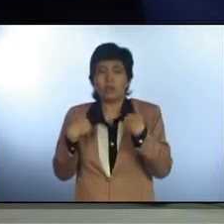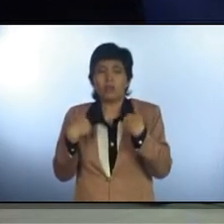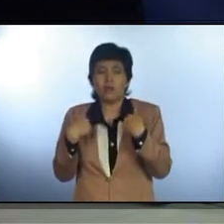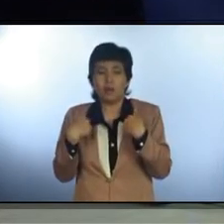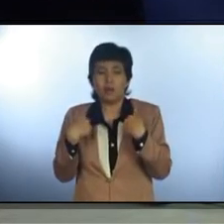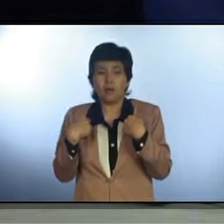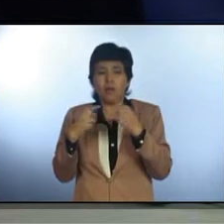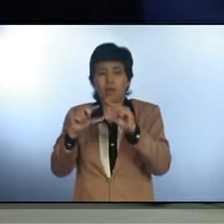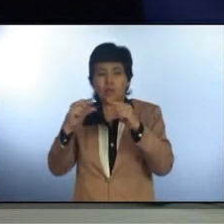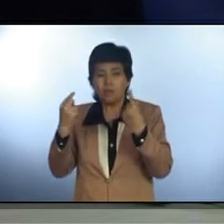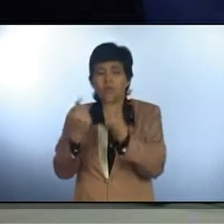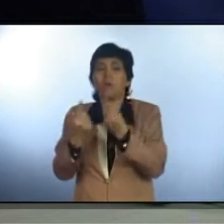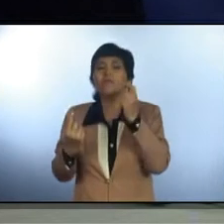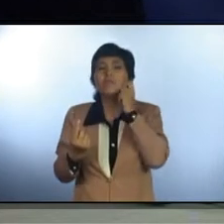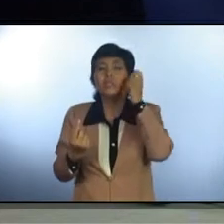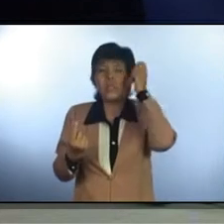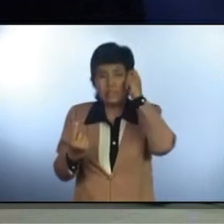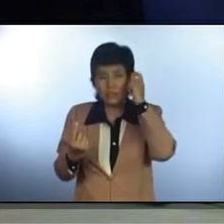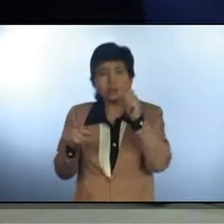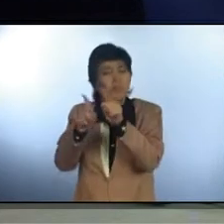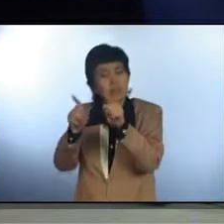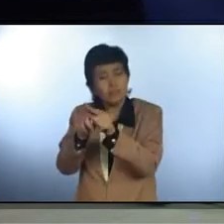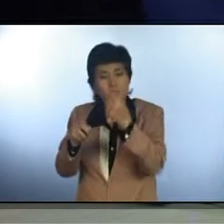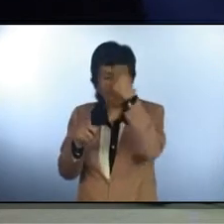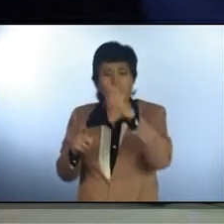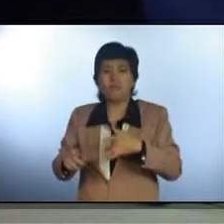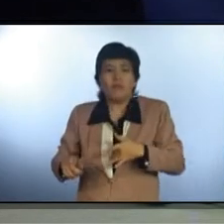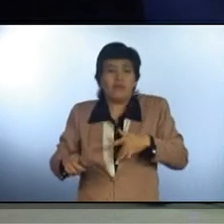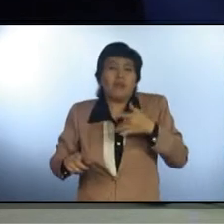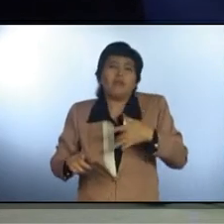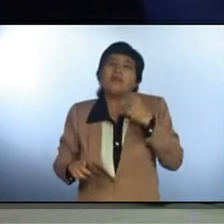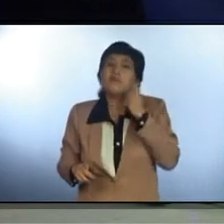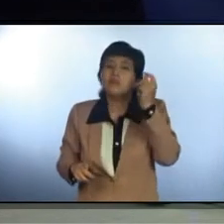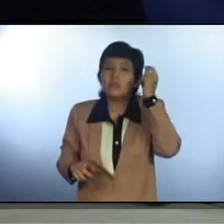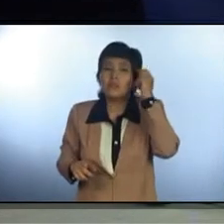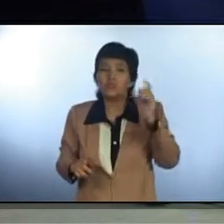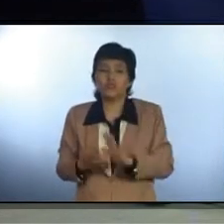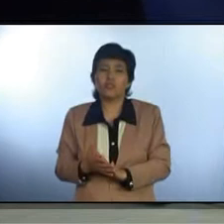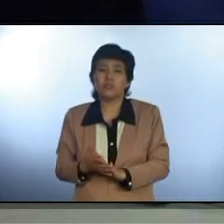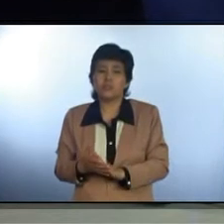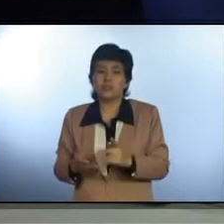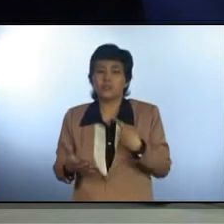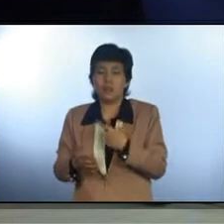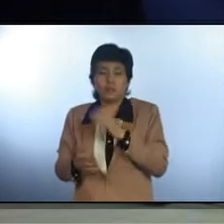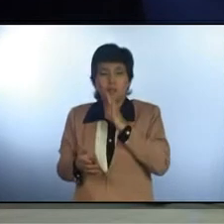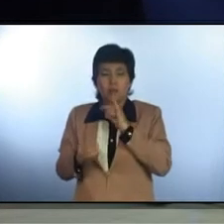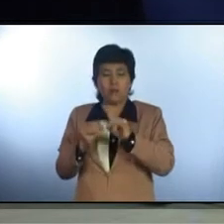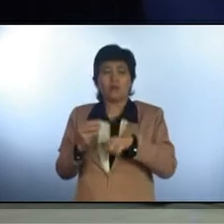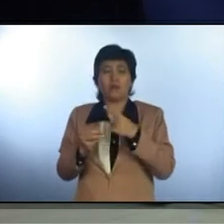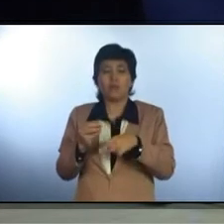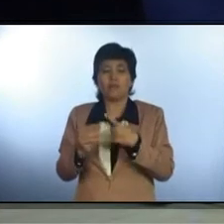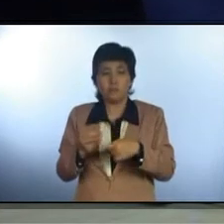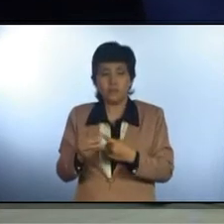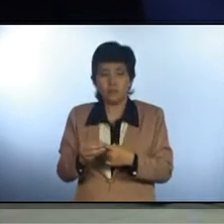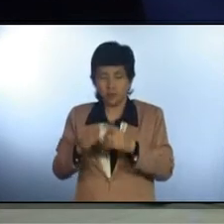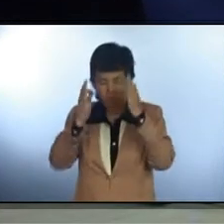in the group of teenagers, okay? This is when we talk about what we are talking right now, okay? We